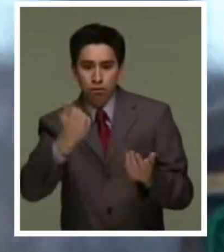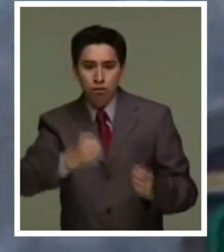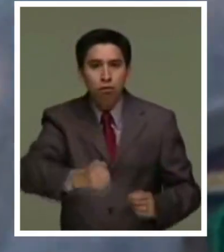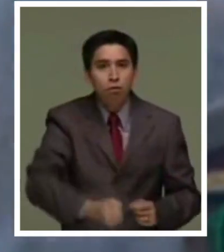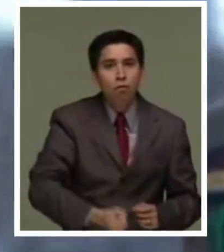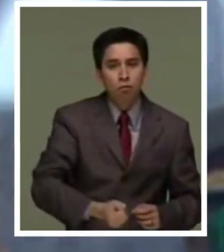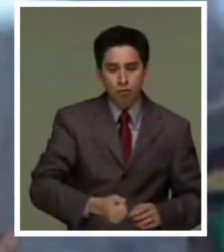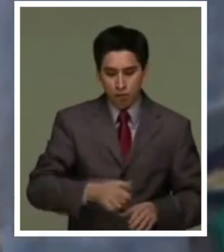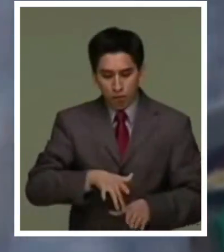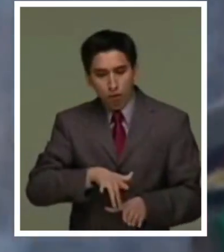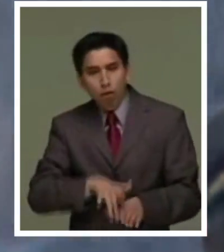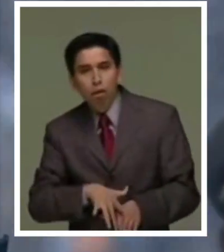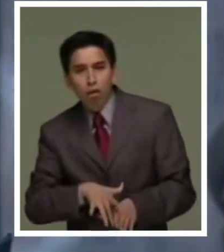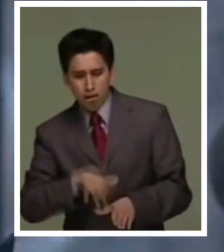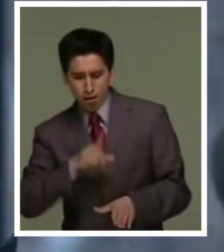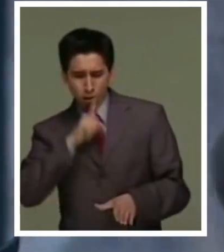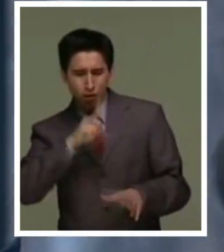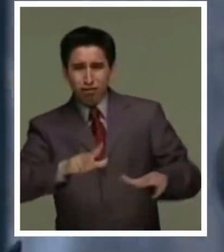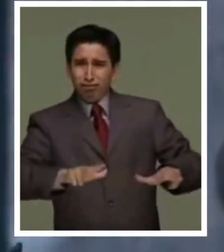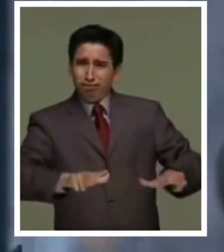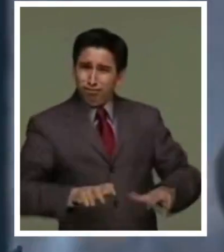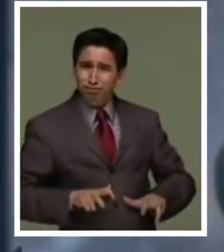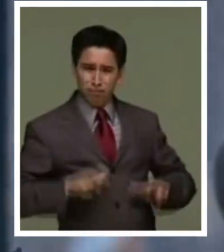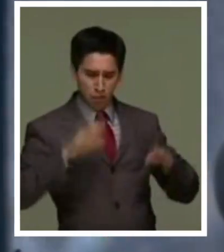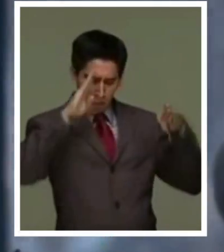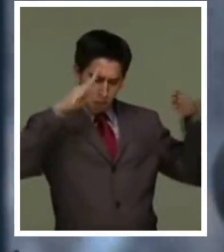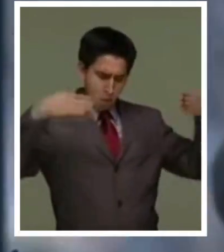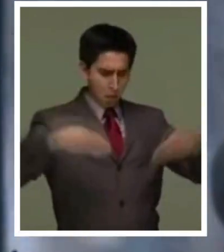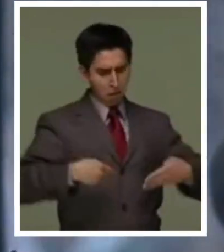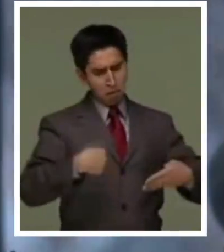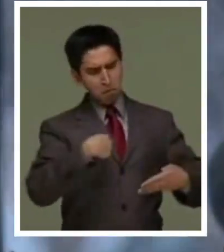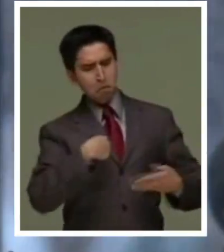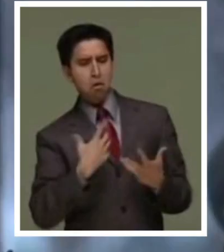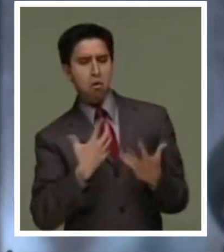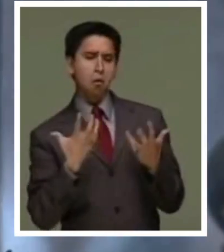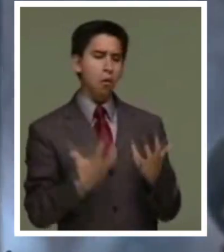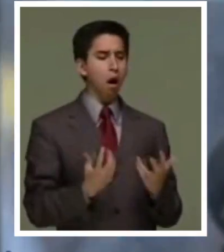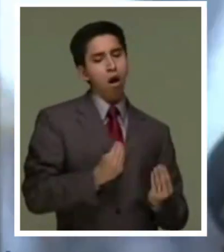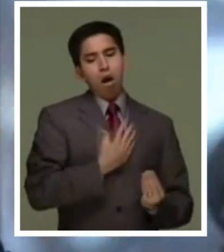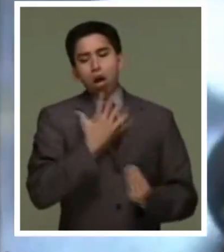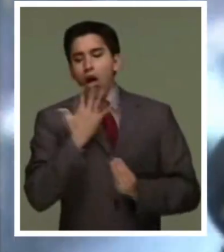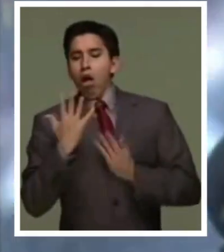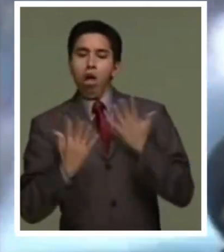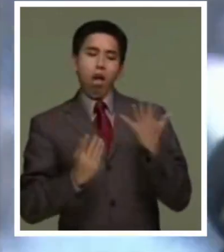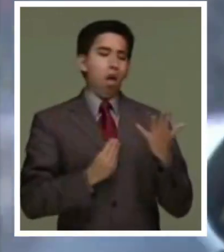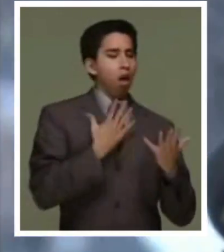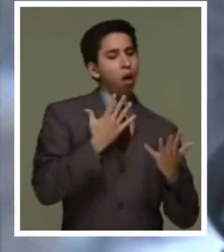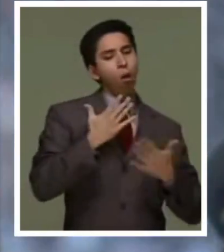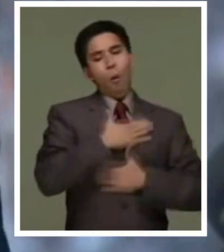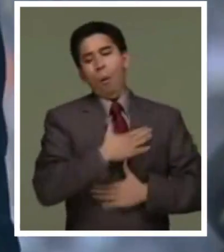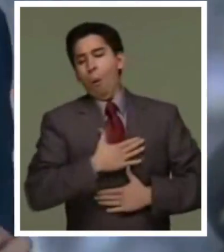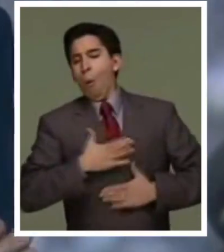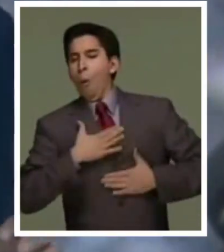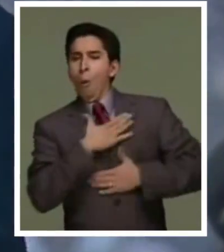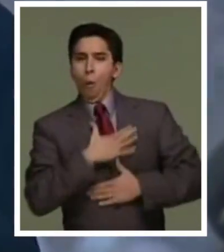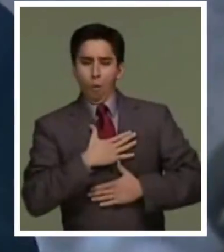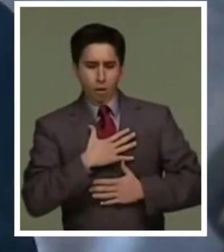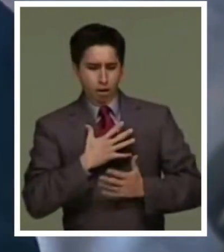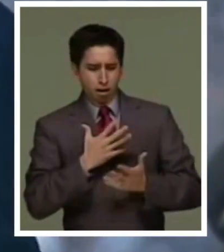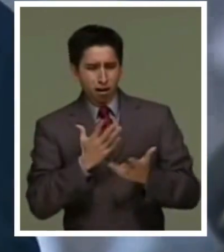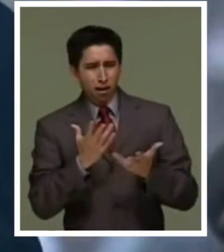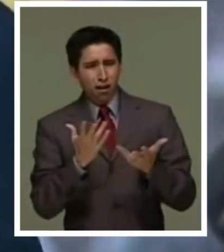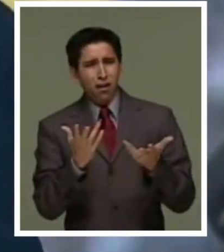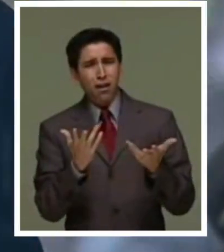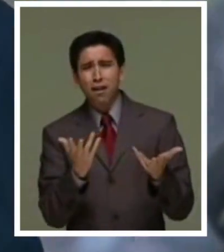And it was precisely because he could admit to imperfection, because he could be so full of good